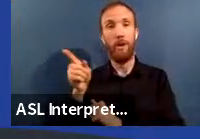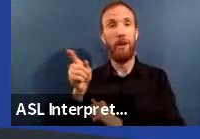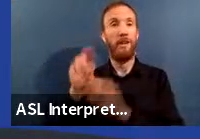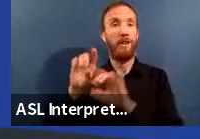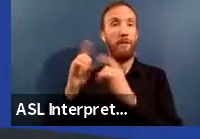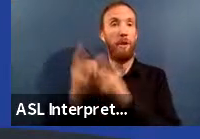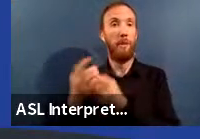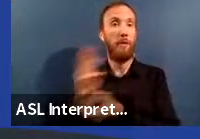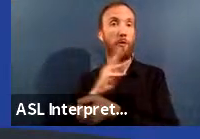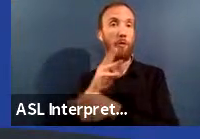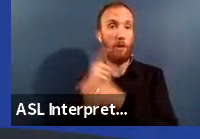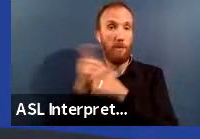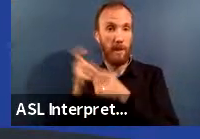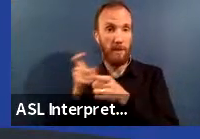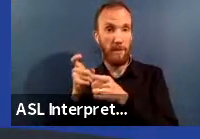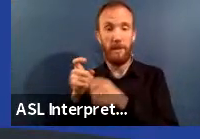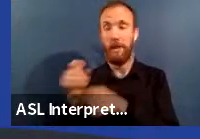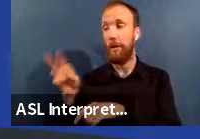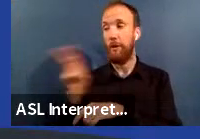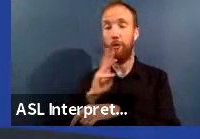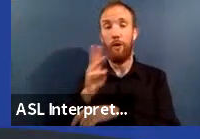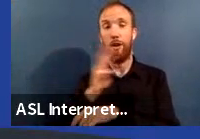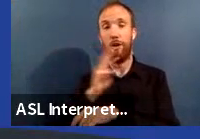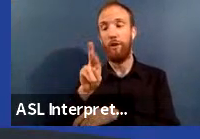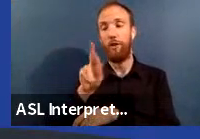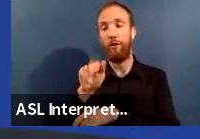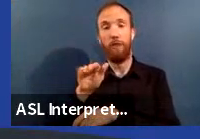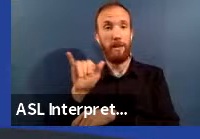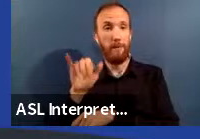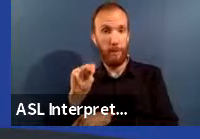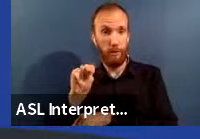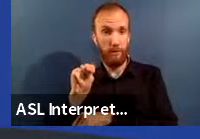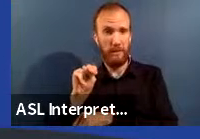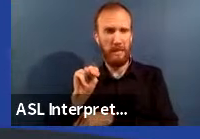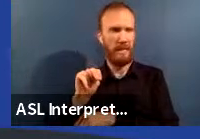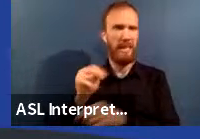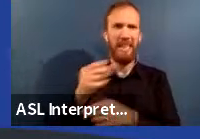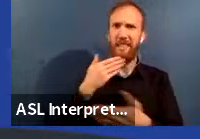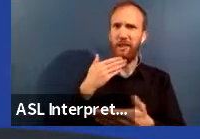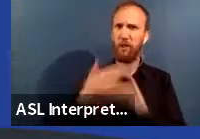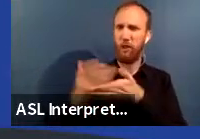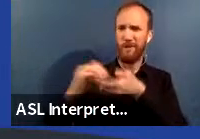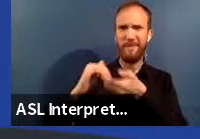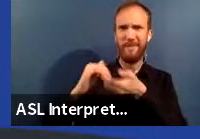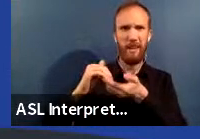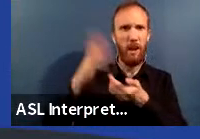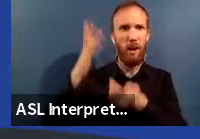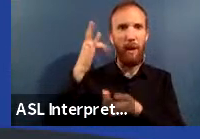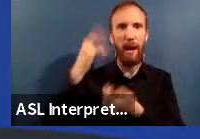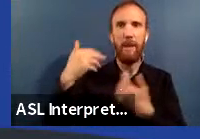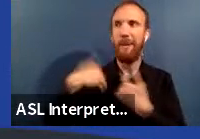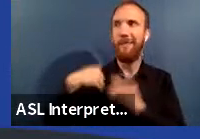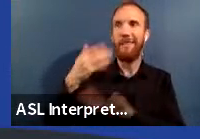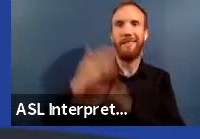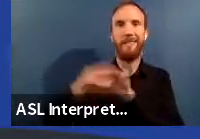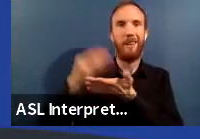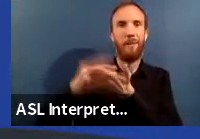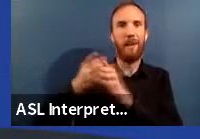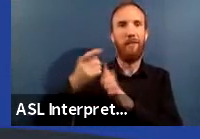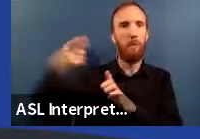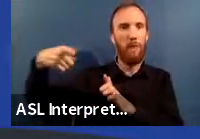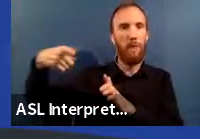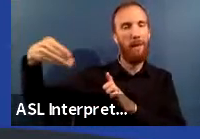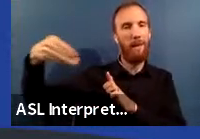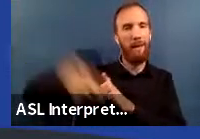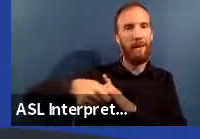District. This has been a good partnership where CPS gets the benefit of supplemental funding, a new outdoor